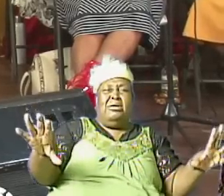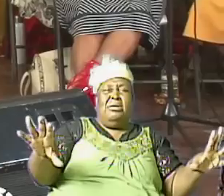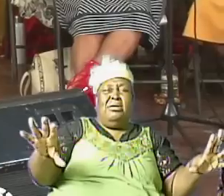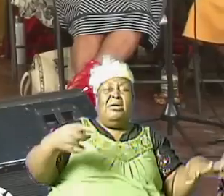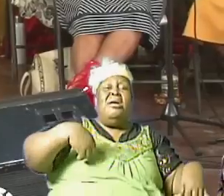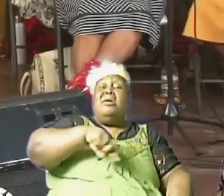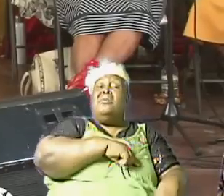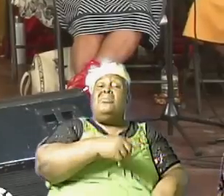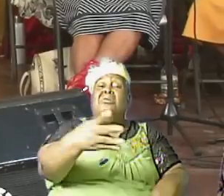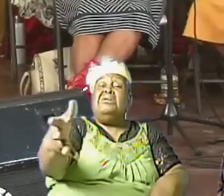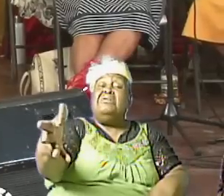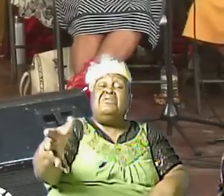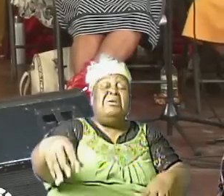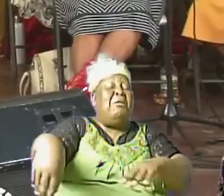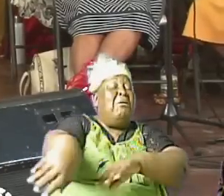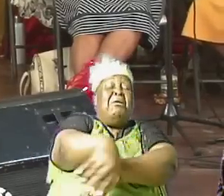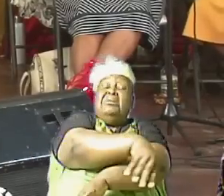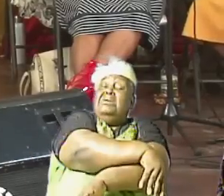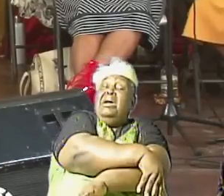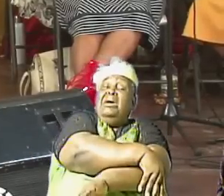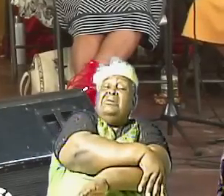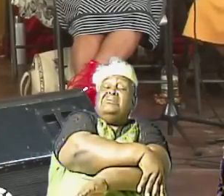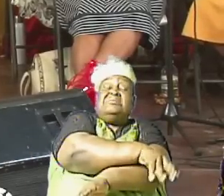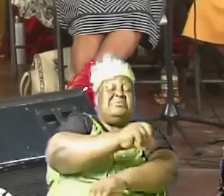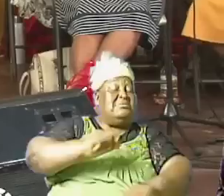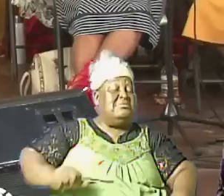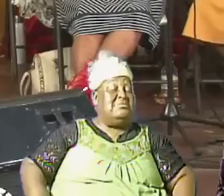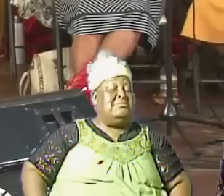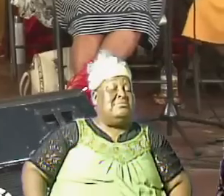We were there all night.